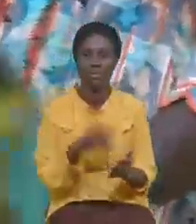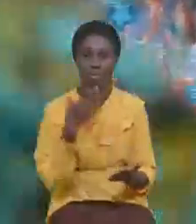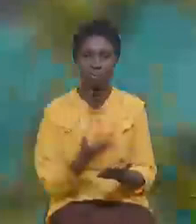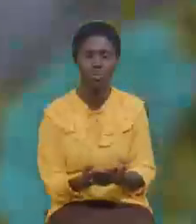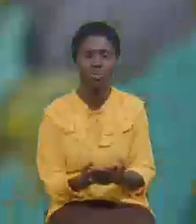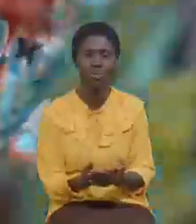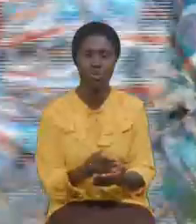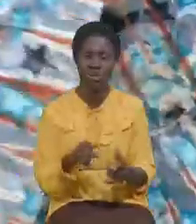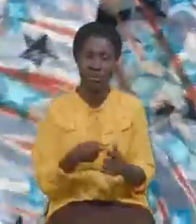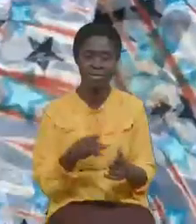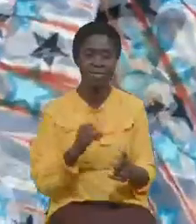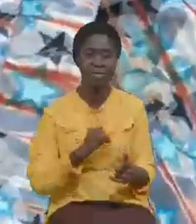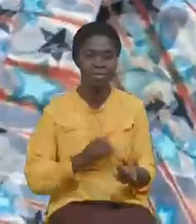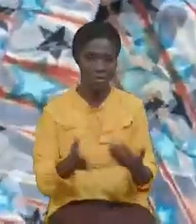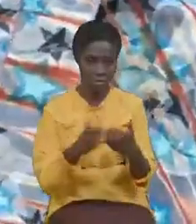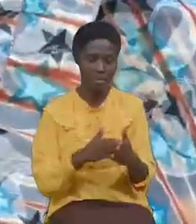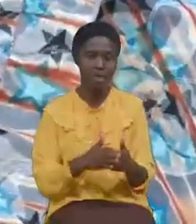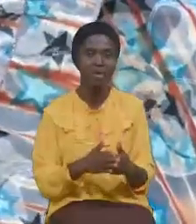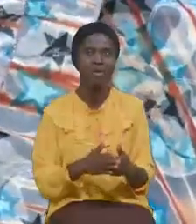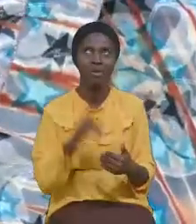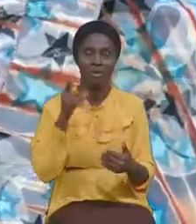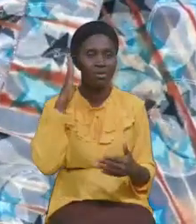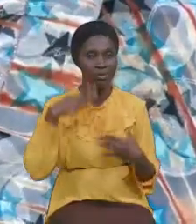will heal all your diseases.